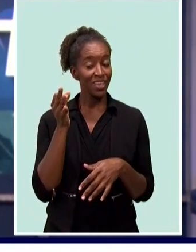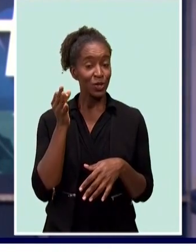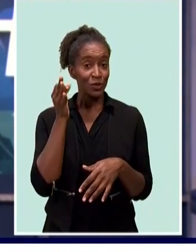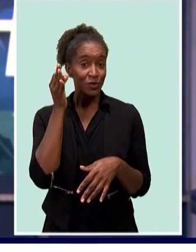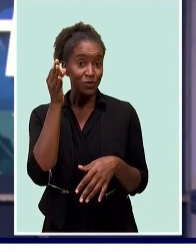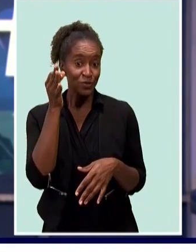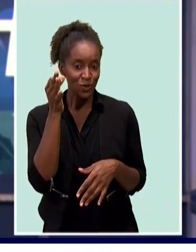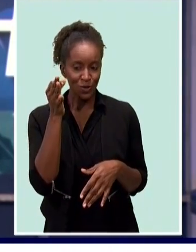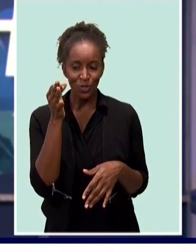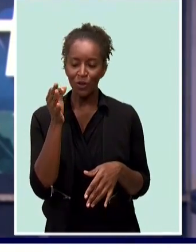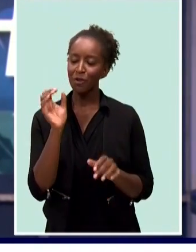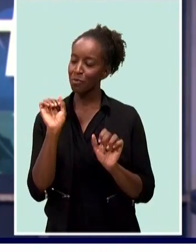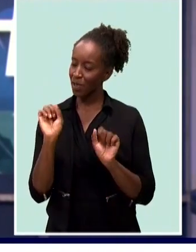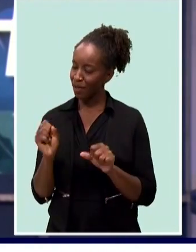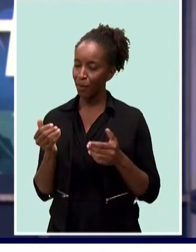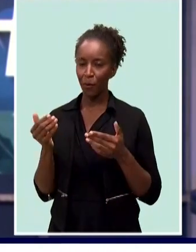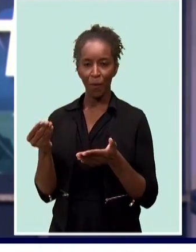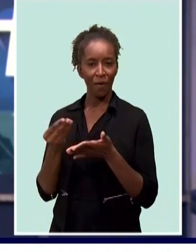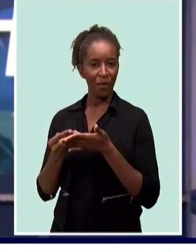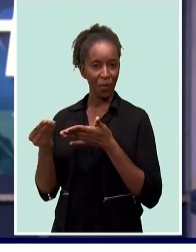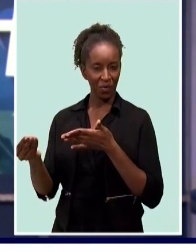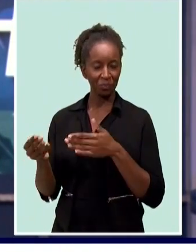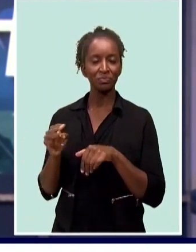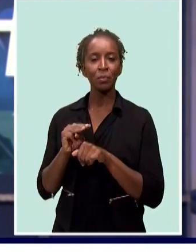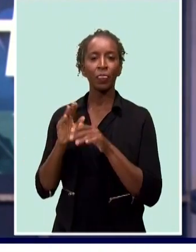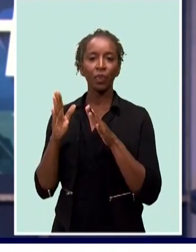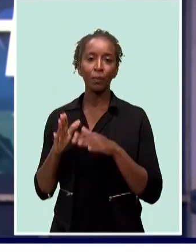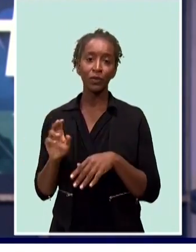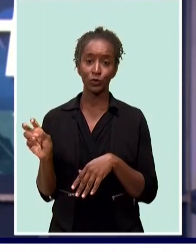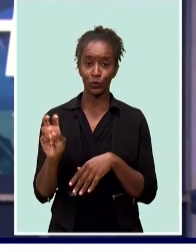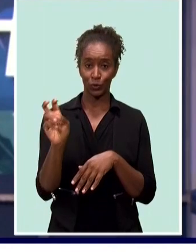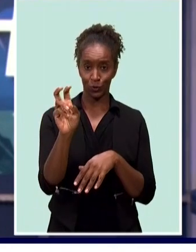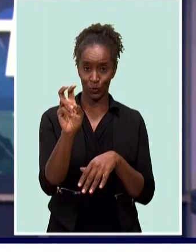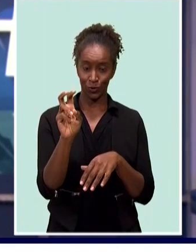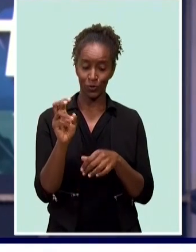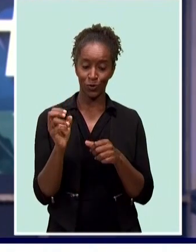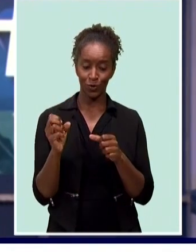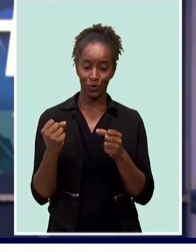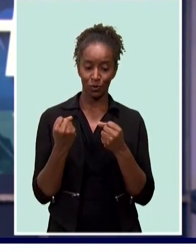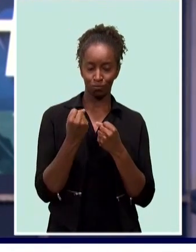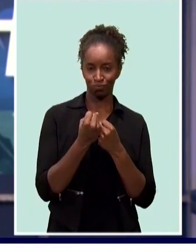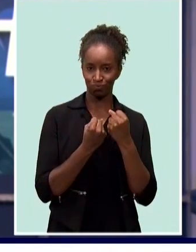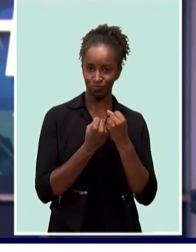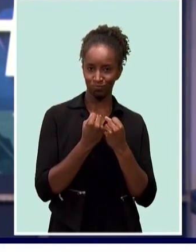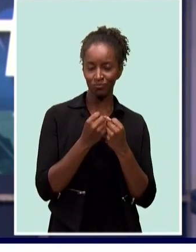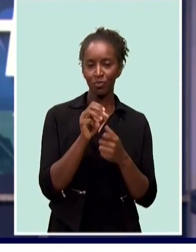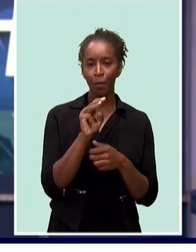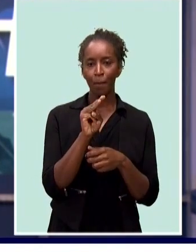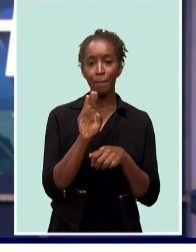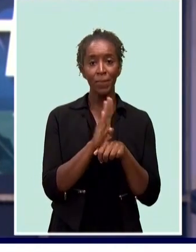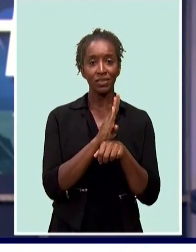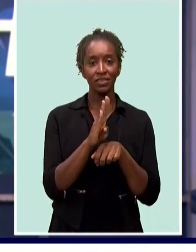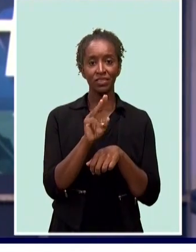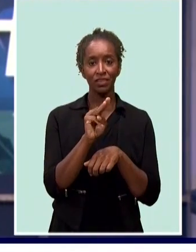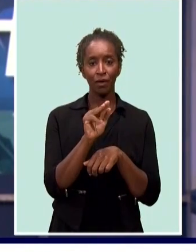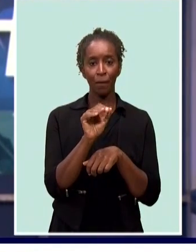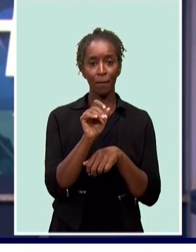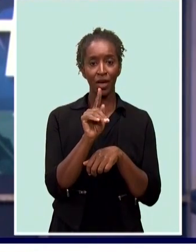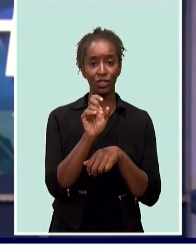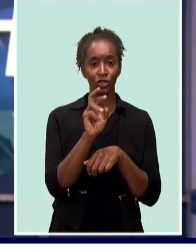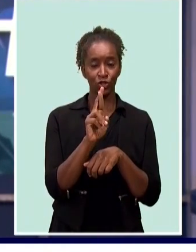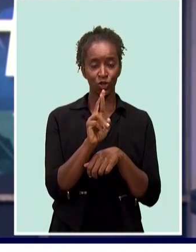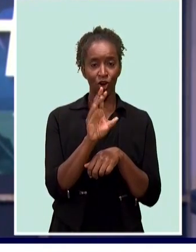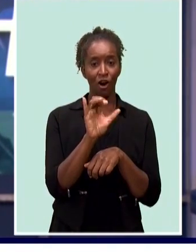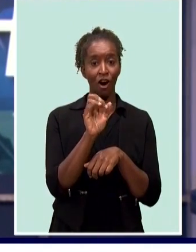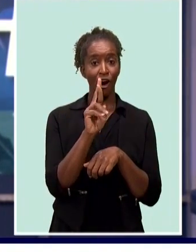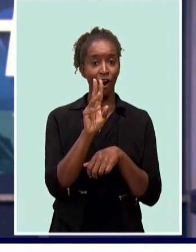the Ministry of Tourism is partnering with financial services company MasterCard to introduce a new way of accepting payments. It will involve